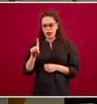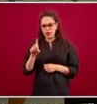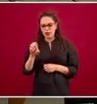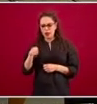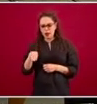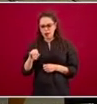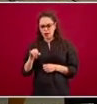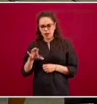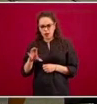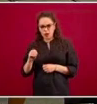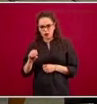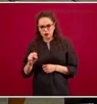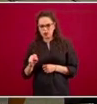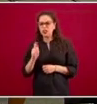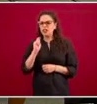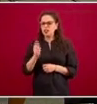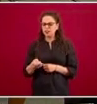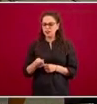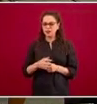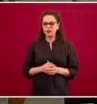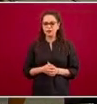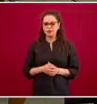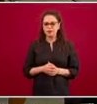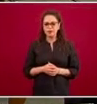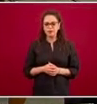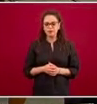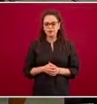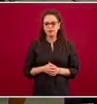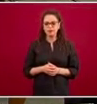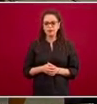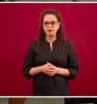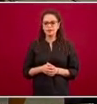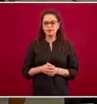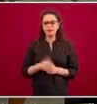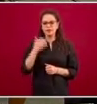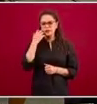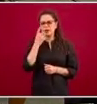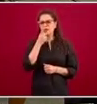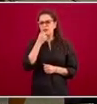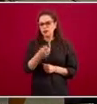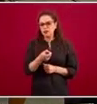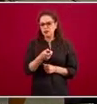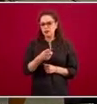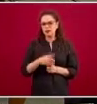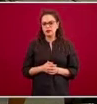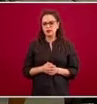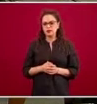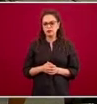Now this other slide is about something that is called endemic channels.